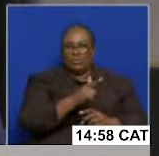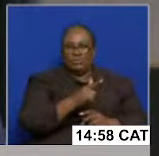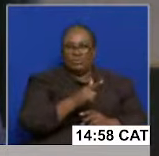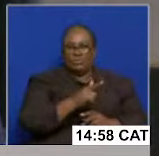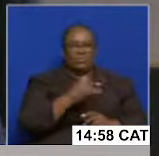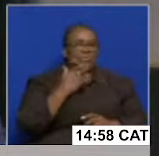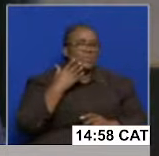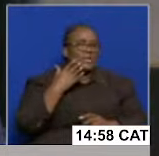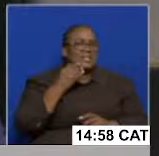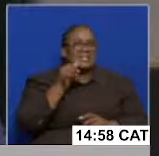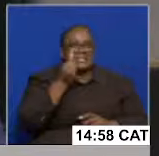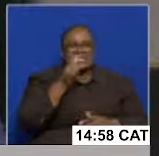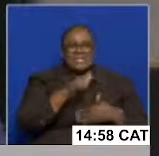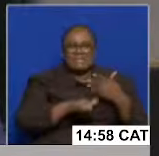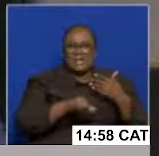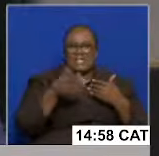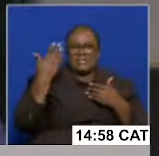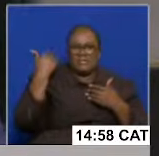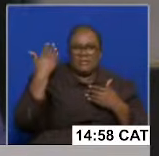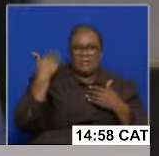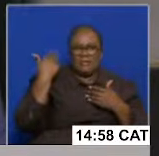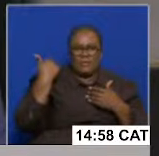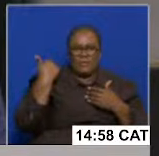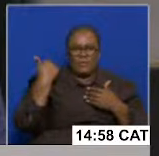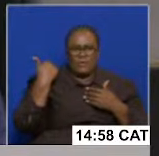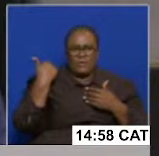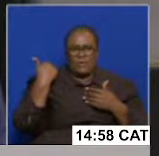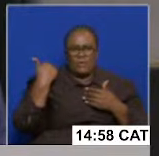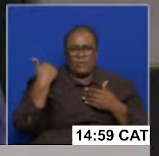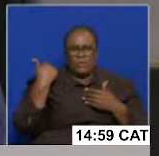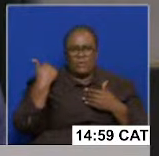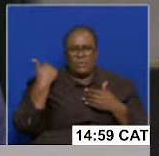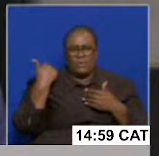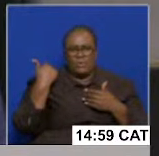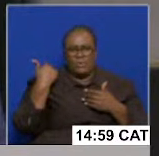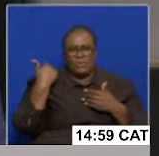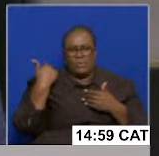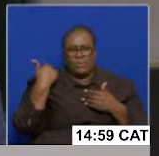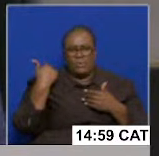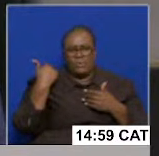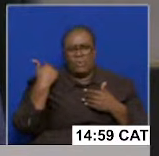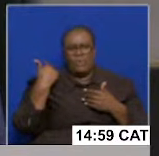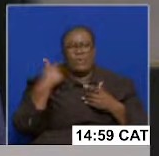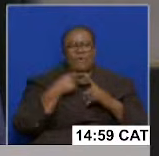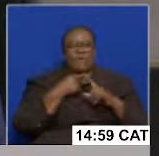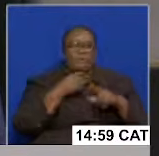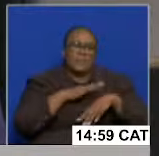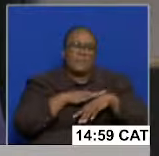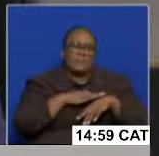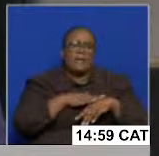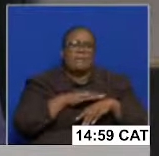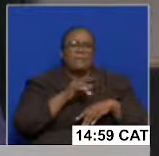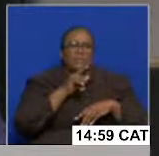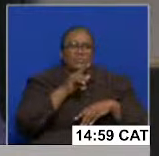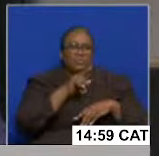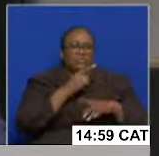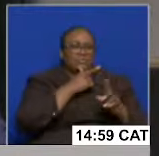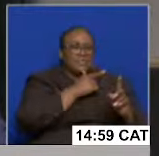from the time that you eventually told Brigadier Mkhwanazi about them.